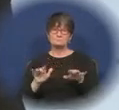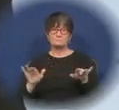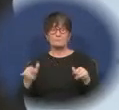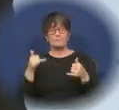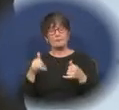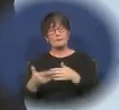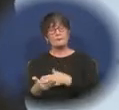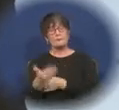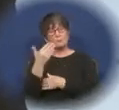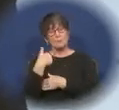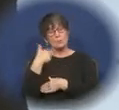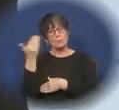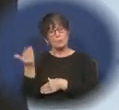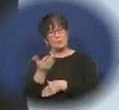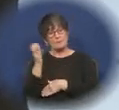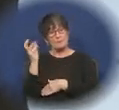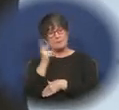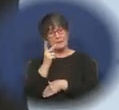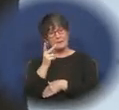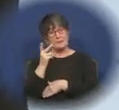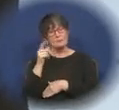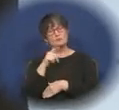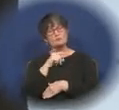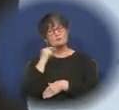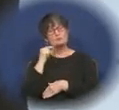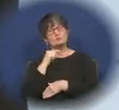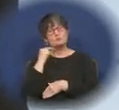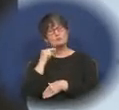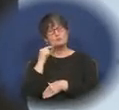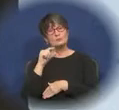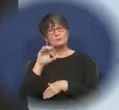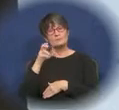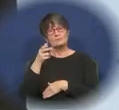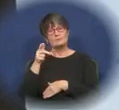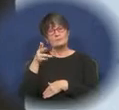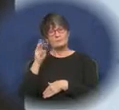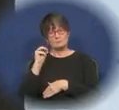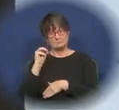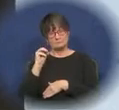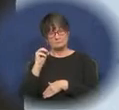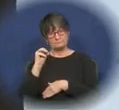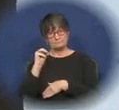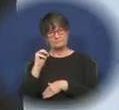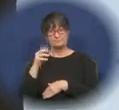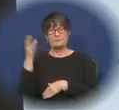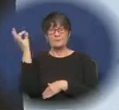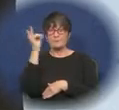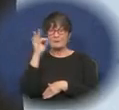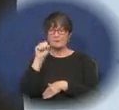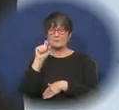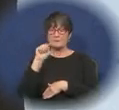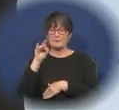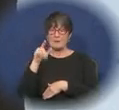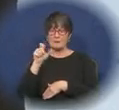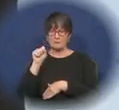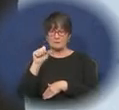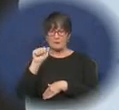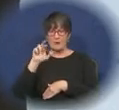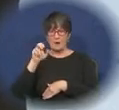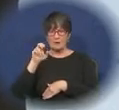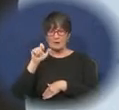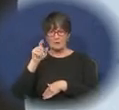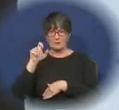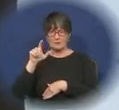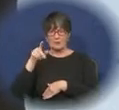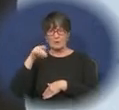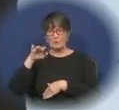This morning, we welcome back as our presider, Father Cham Gong, the pastor of St. Michael the Archangel Parish